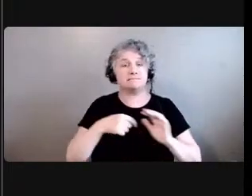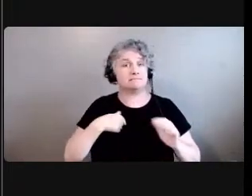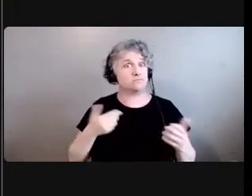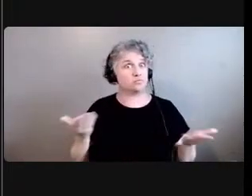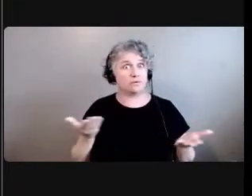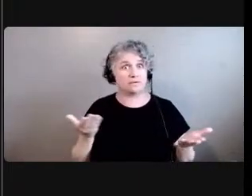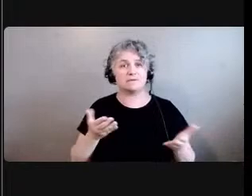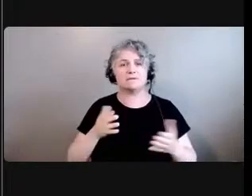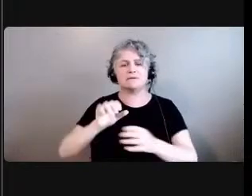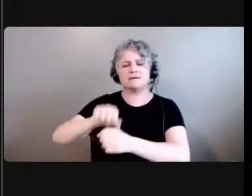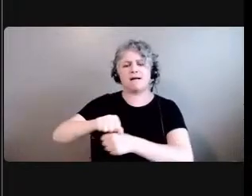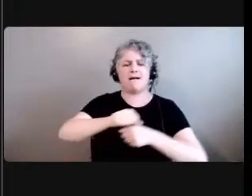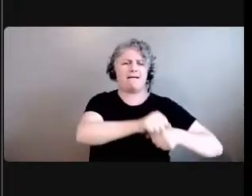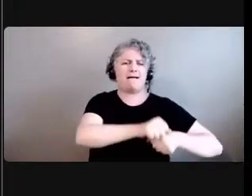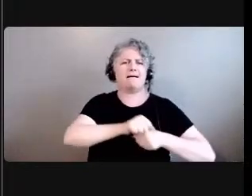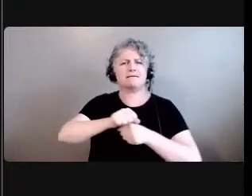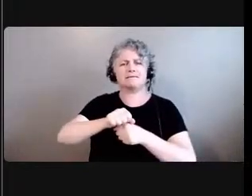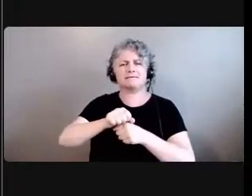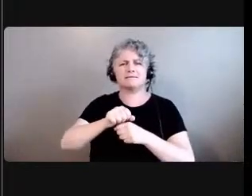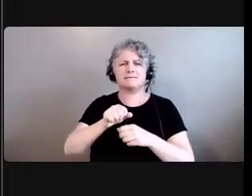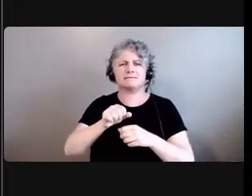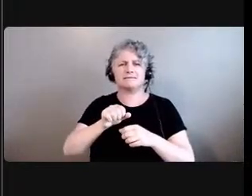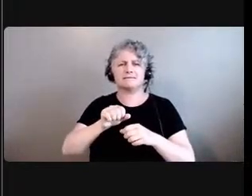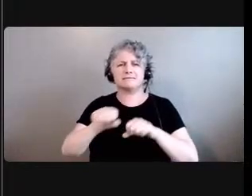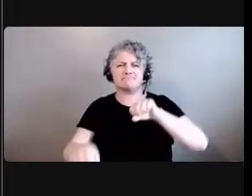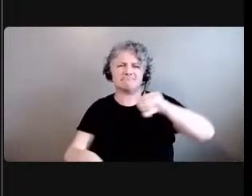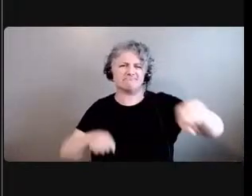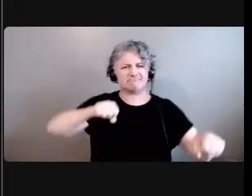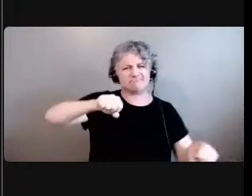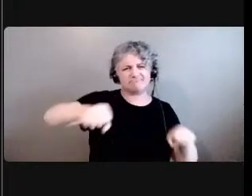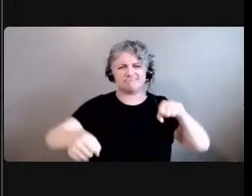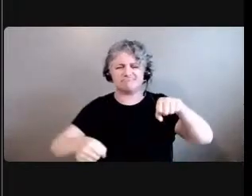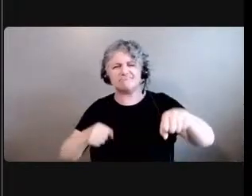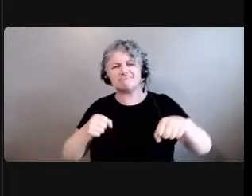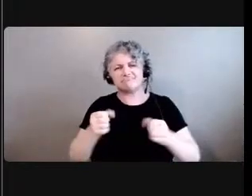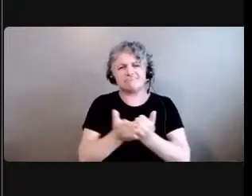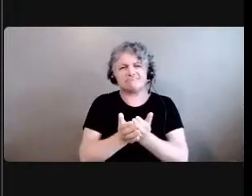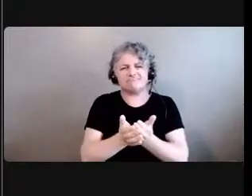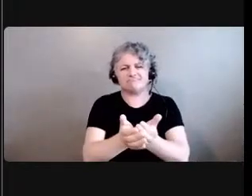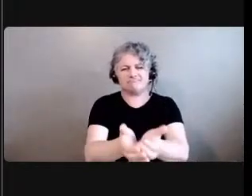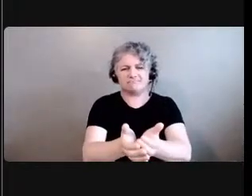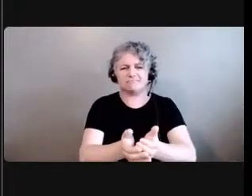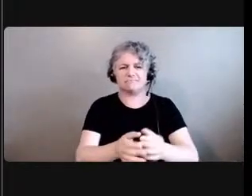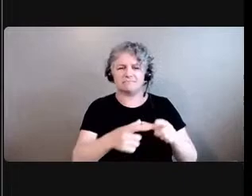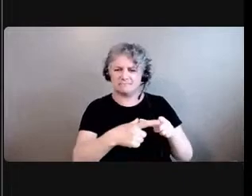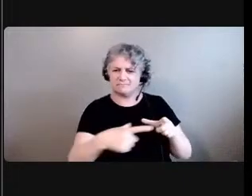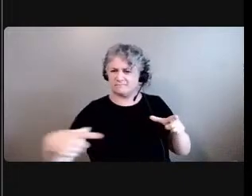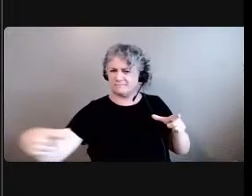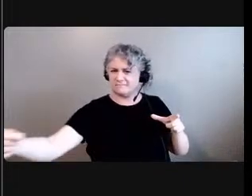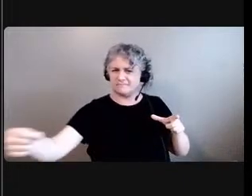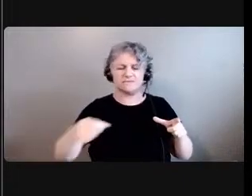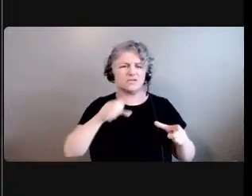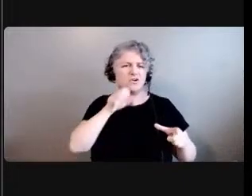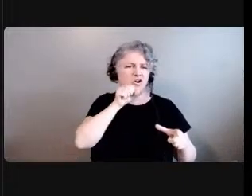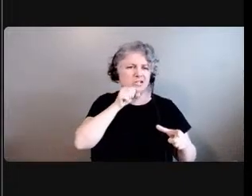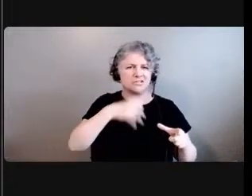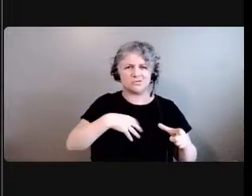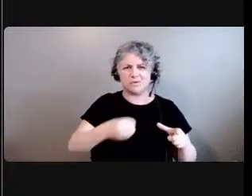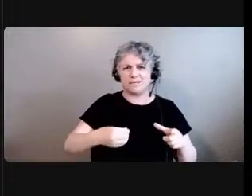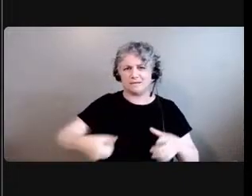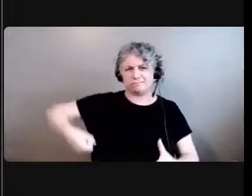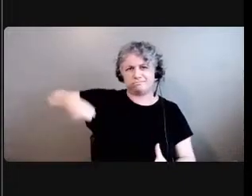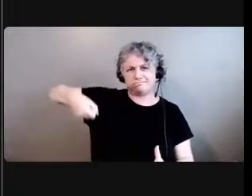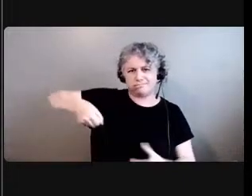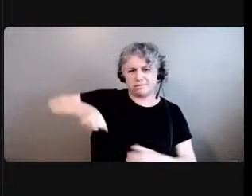The image is a white kayak with orange and white carrying case. And this is called the Beach LT